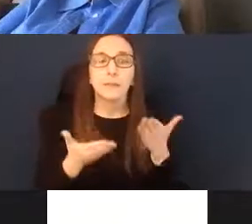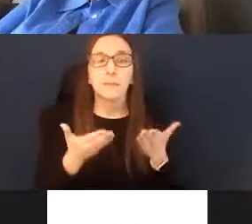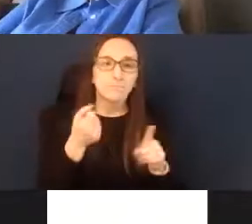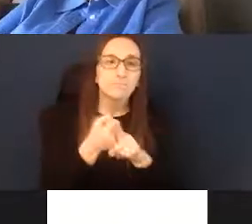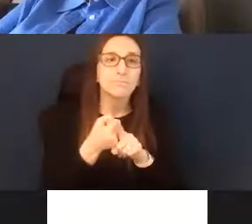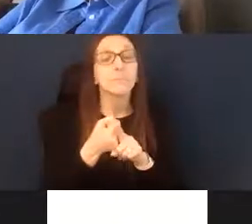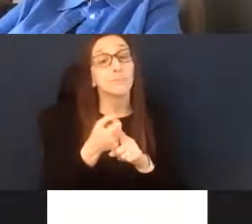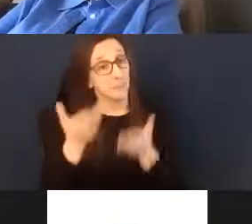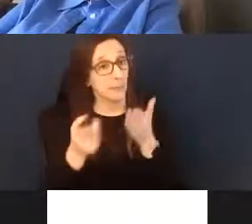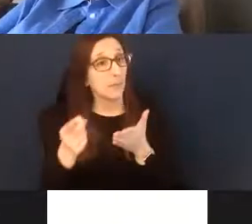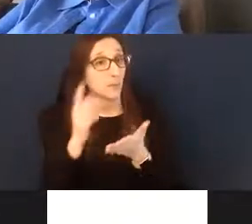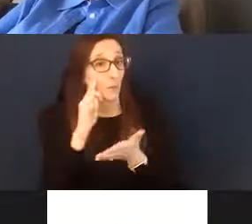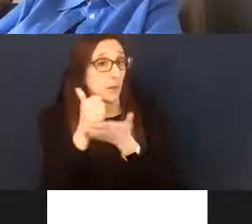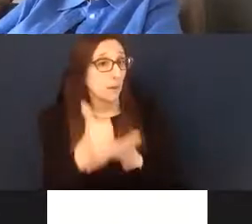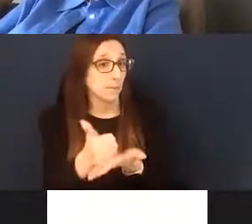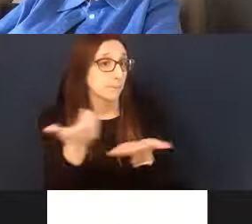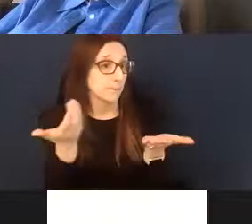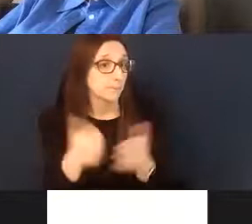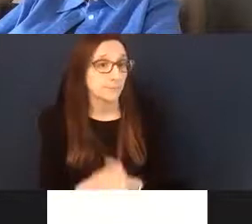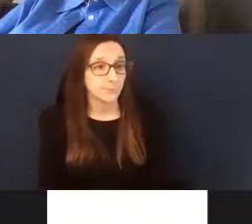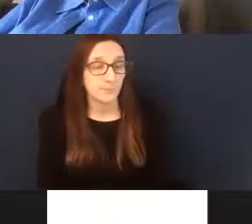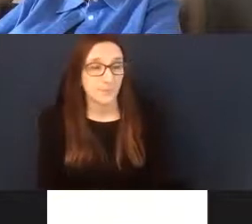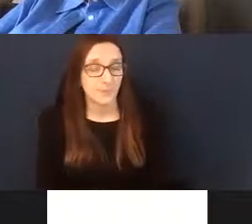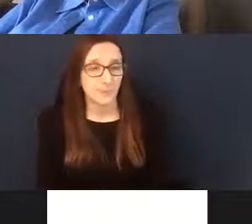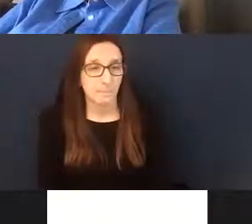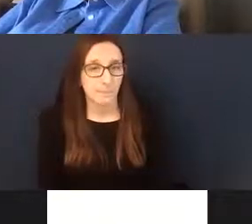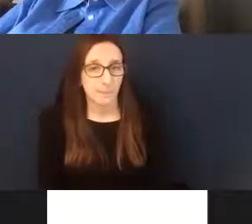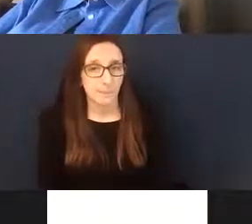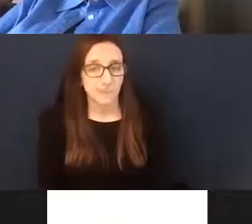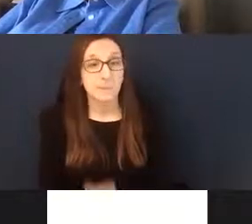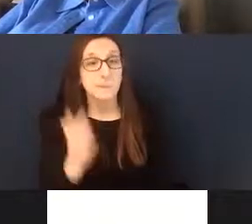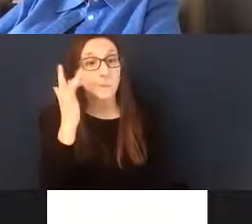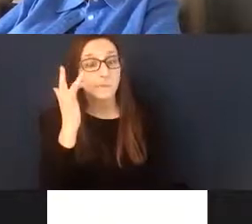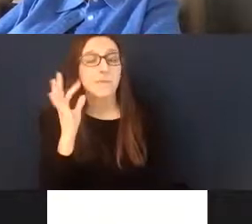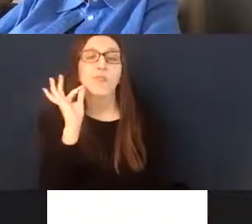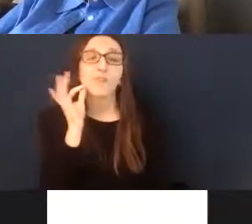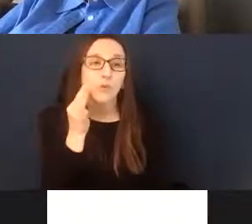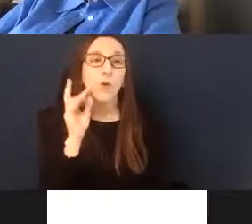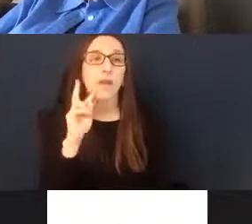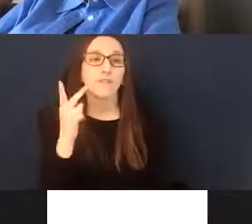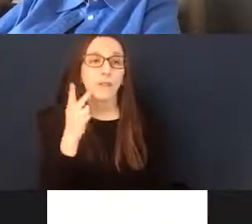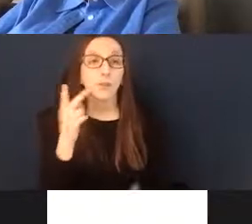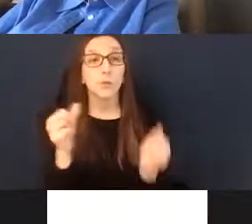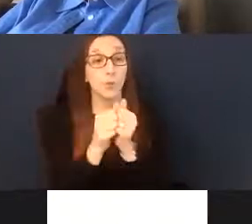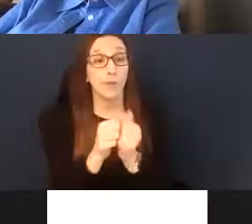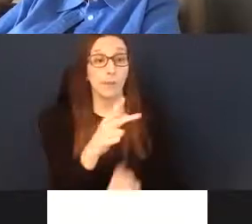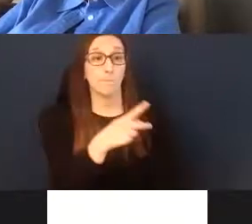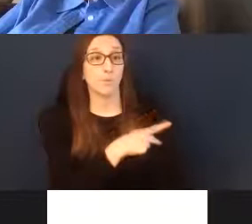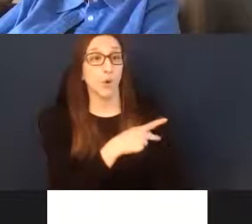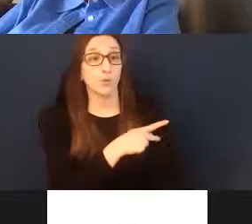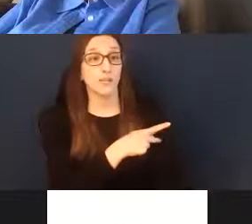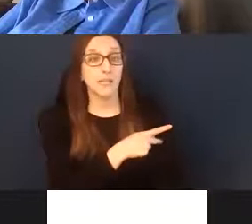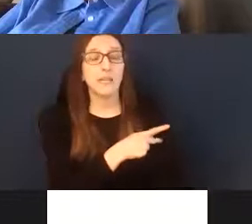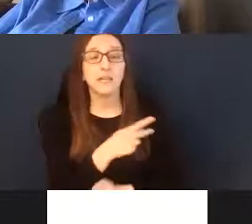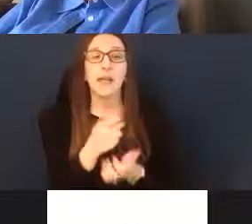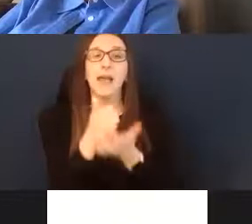out that would work for you. This is because the fruit and vegetables eaten with a protein causes you to